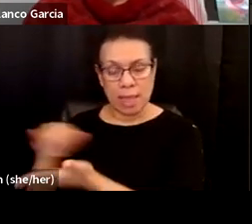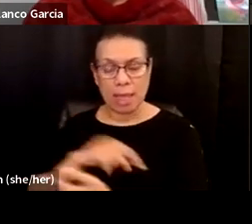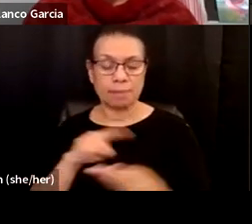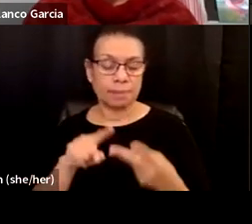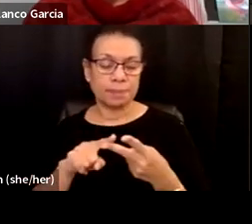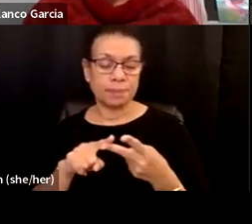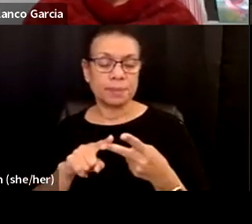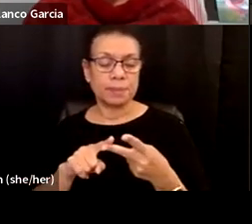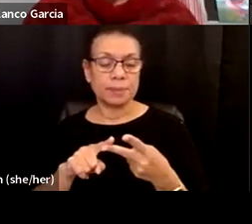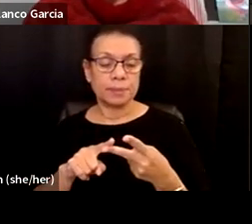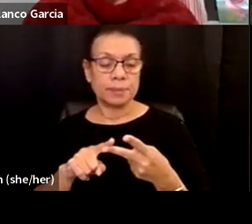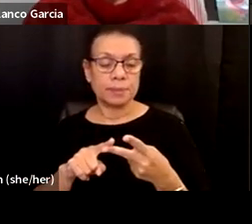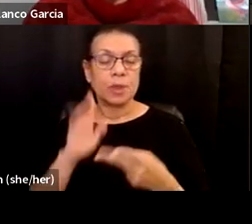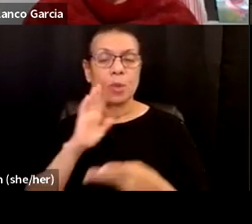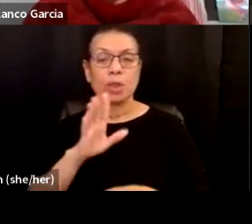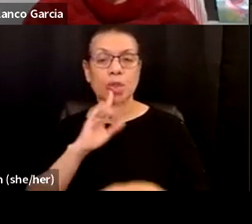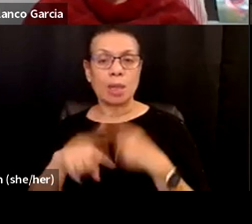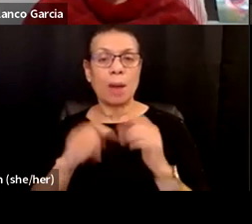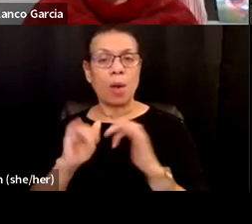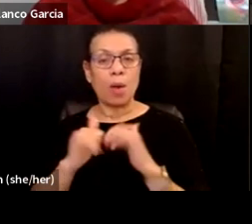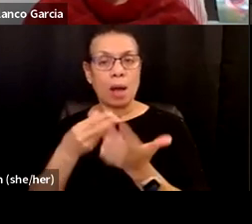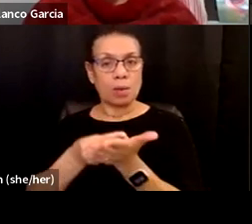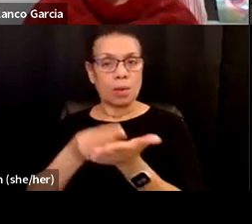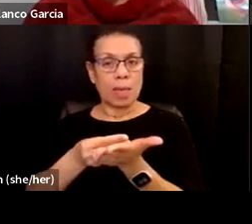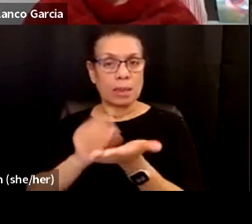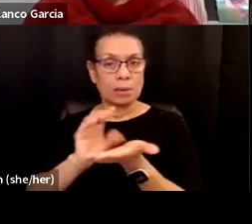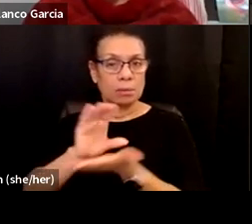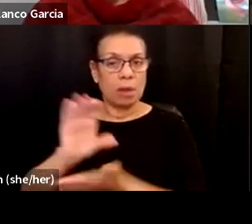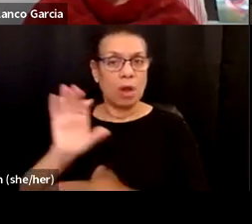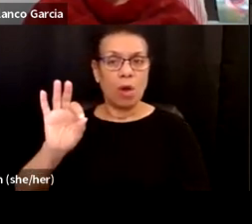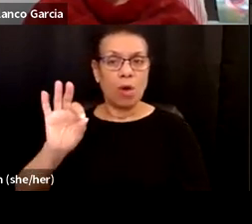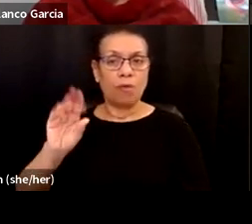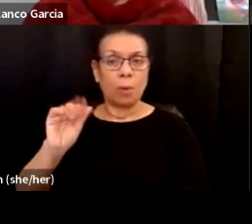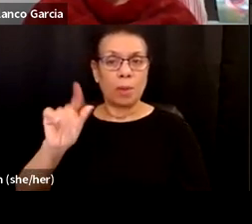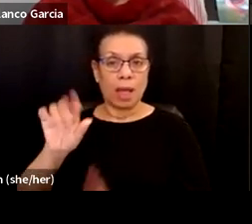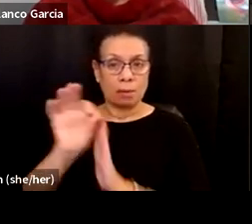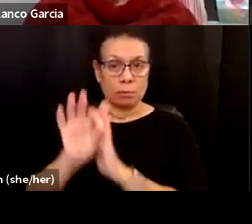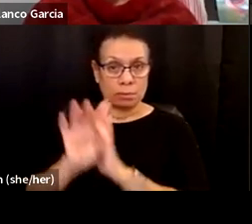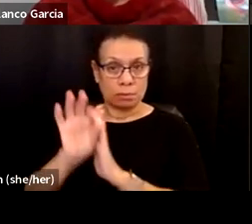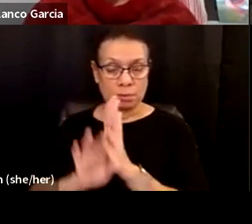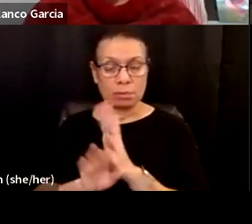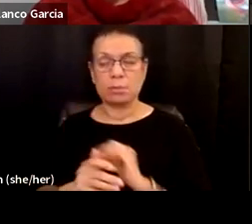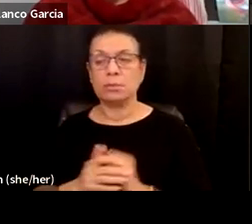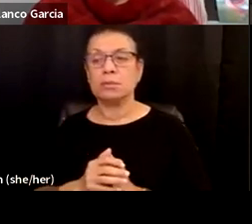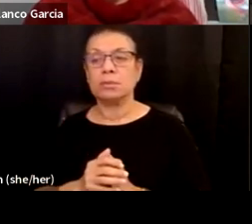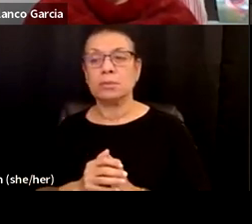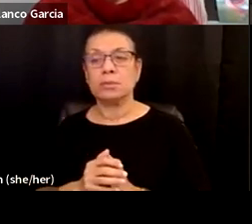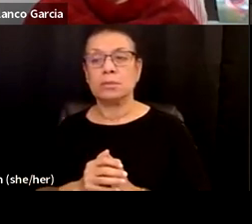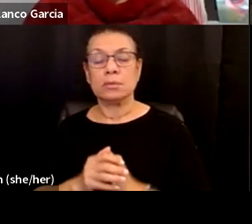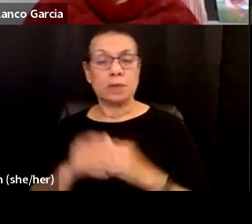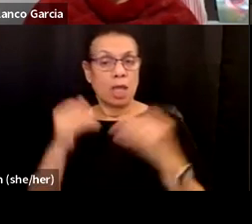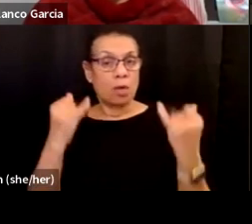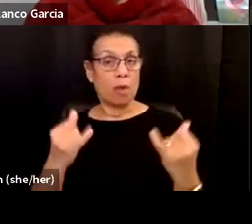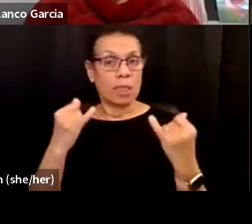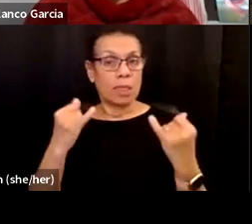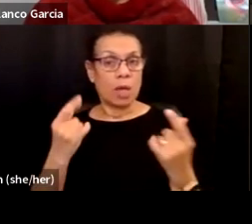about the weighted student funding formula and that's also a huge piece and what we are going to be doing